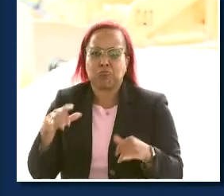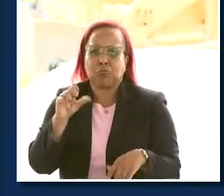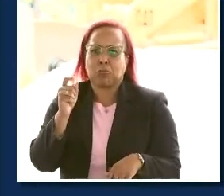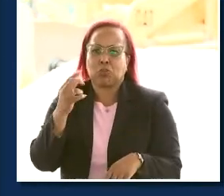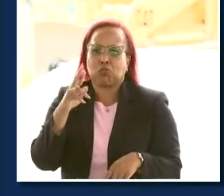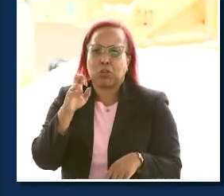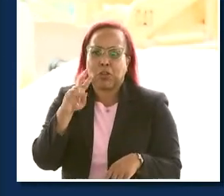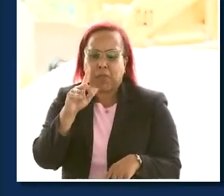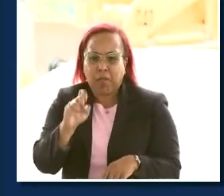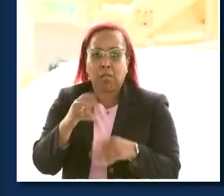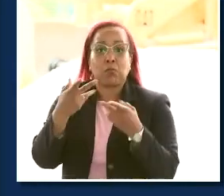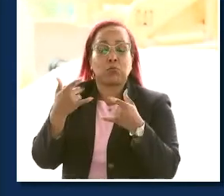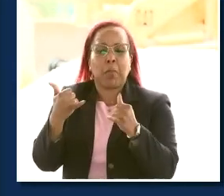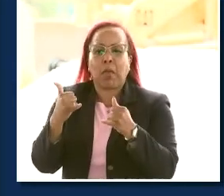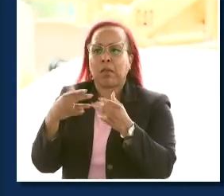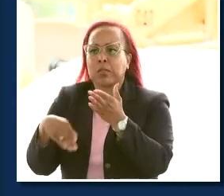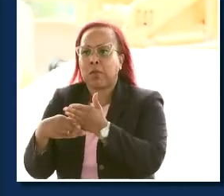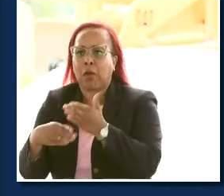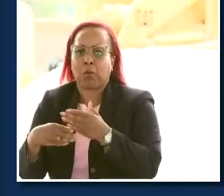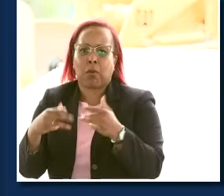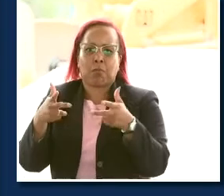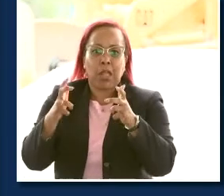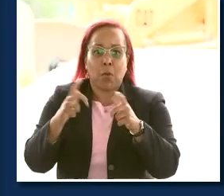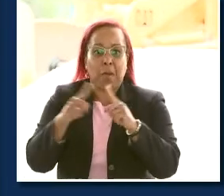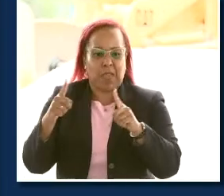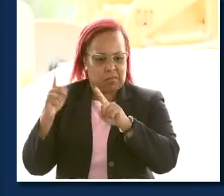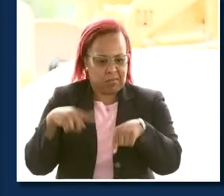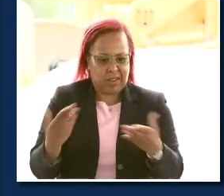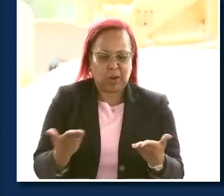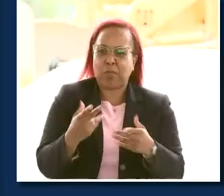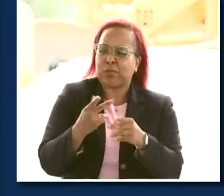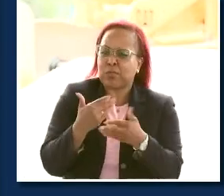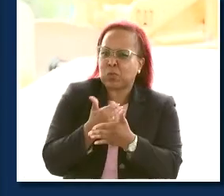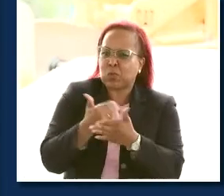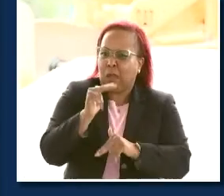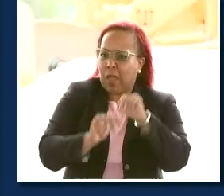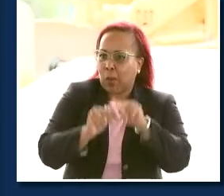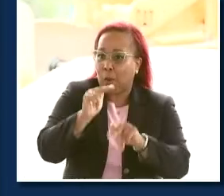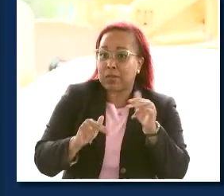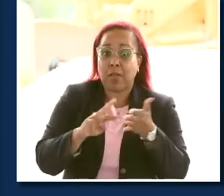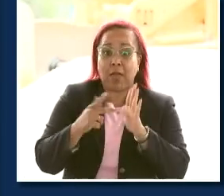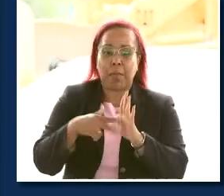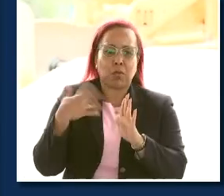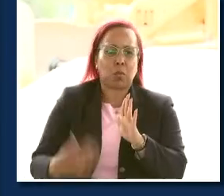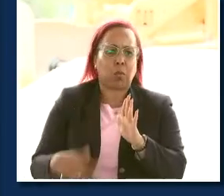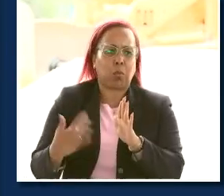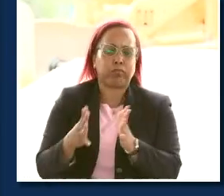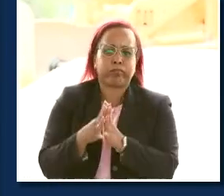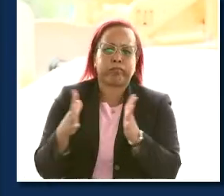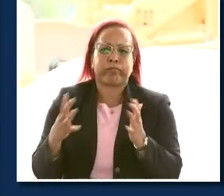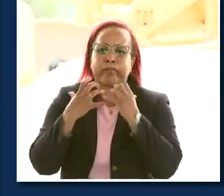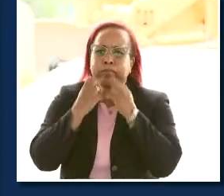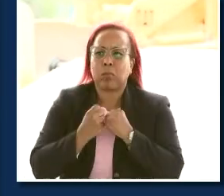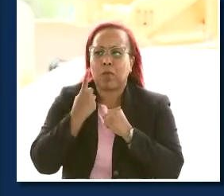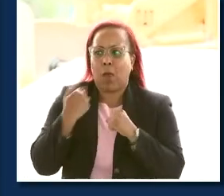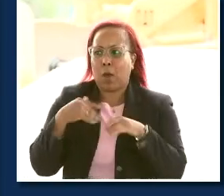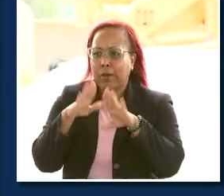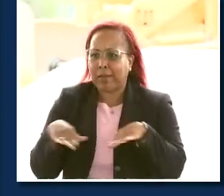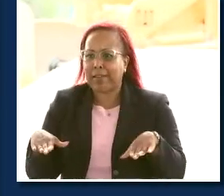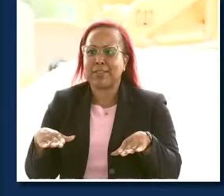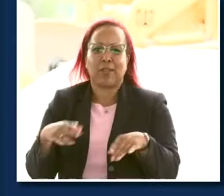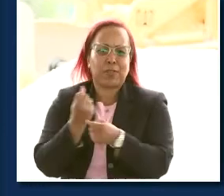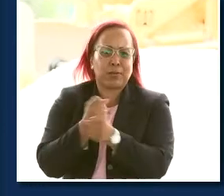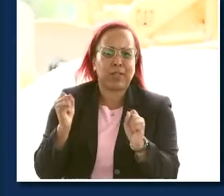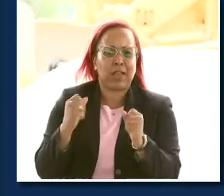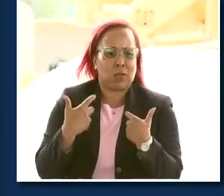to play soccer or basketball, but they can do it at this new headquarters, and that means a ton. It means so much for our kids and their safety